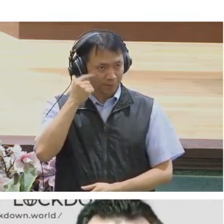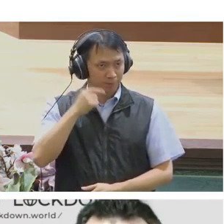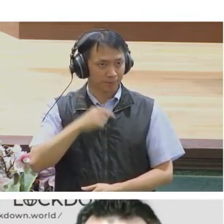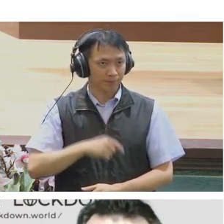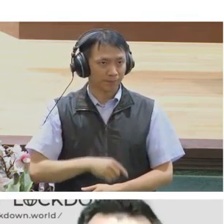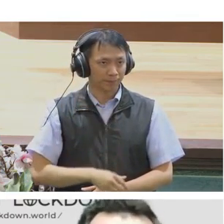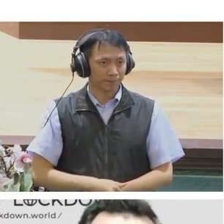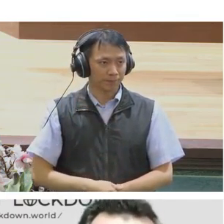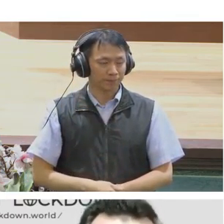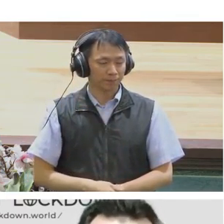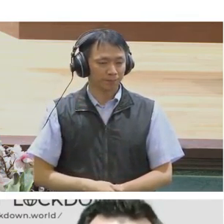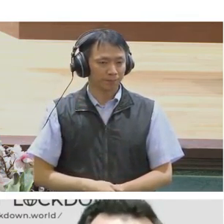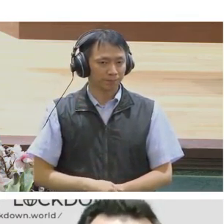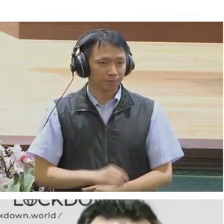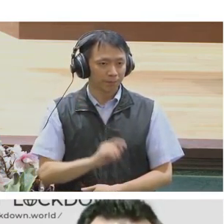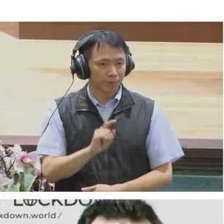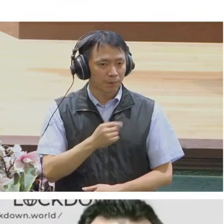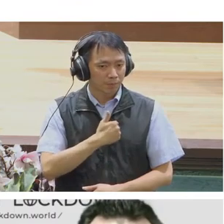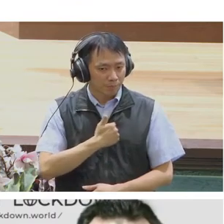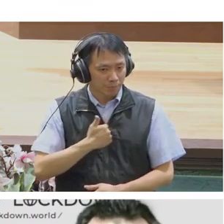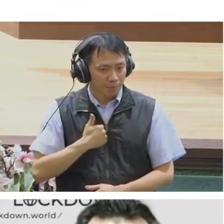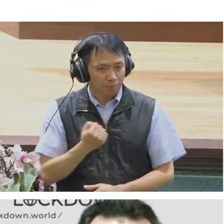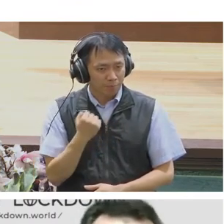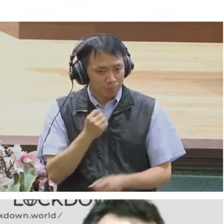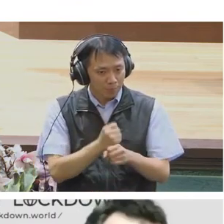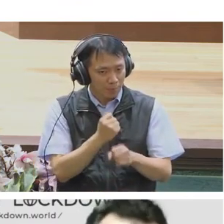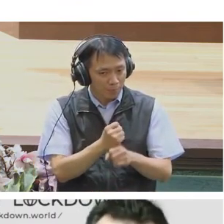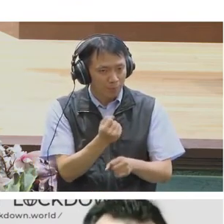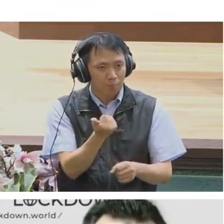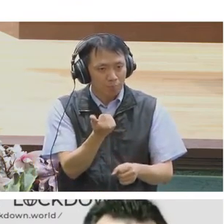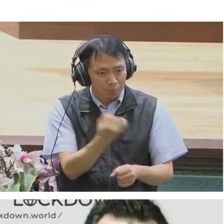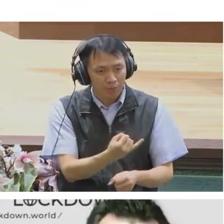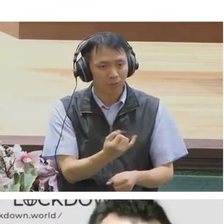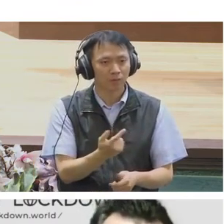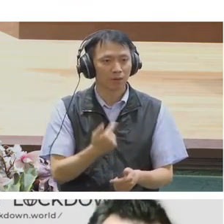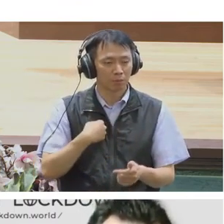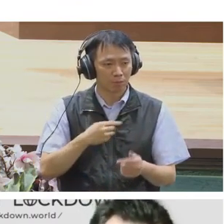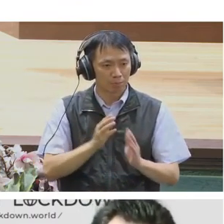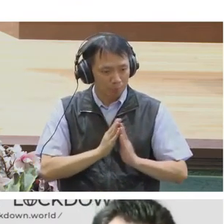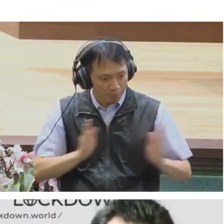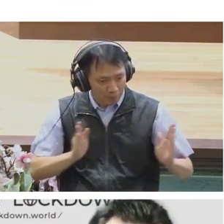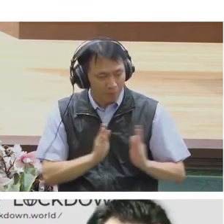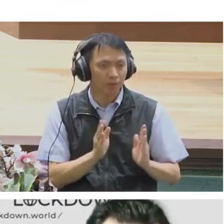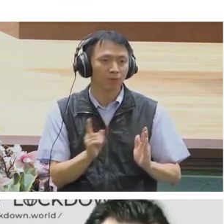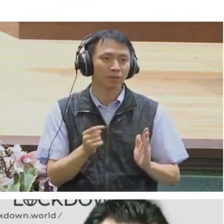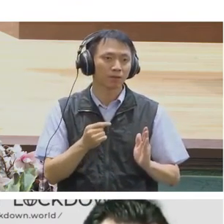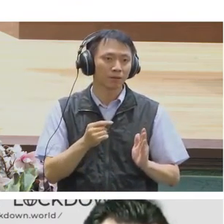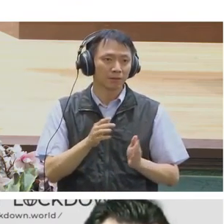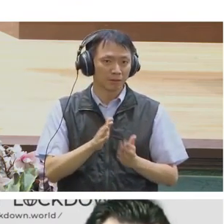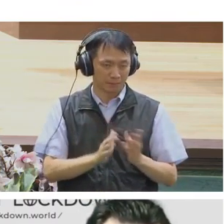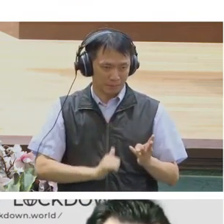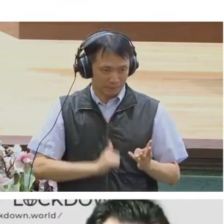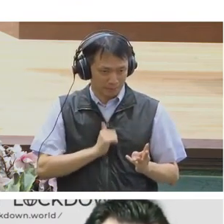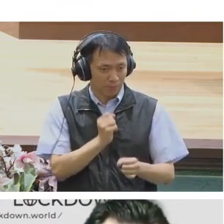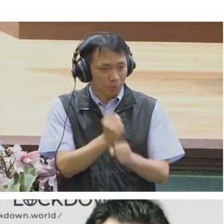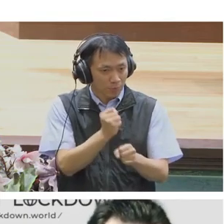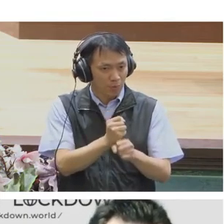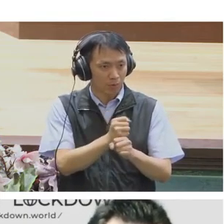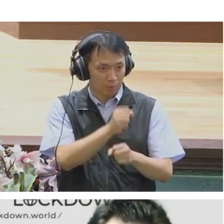we are and the kind of openness that we have, we are building something good. So I will end for